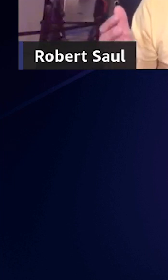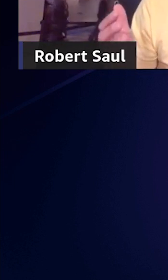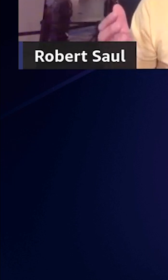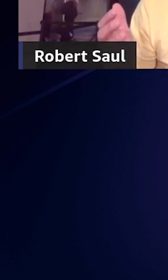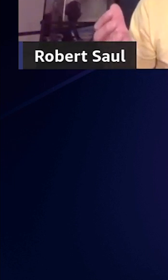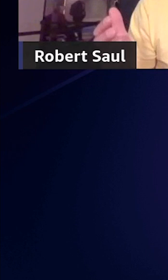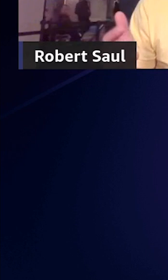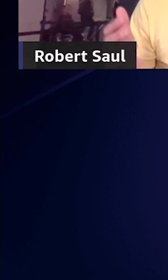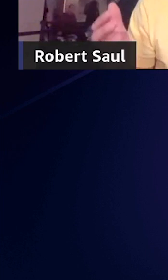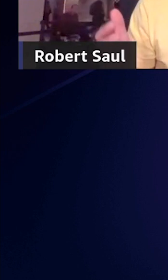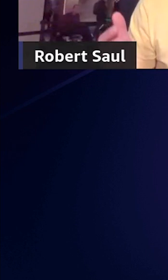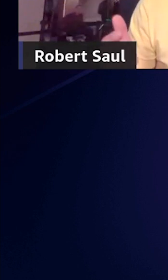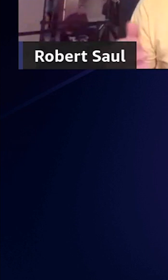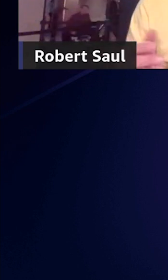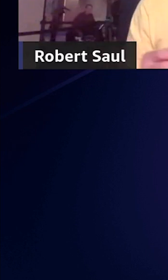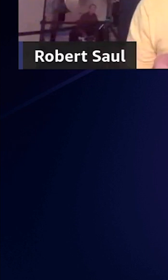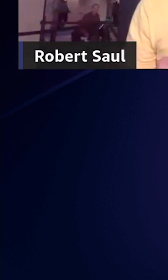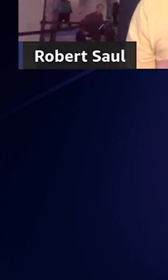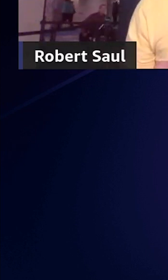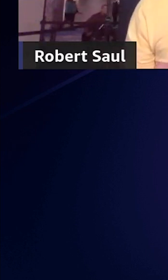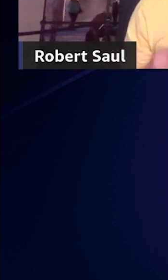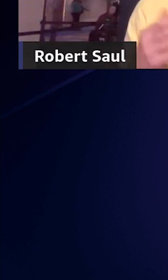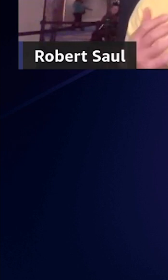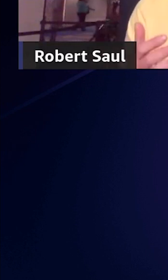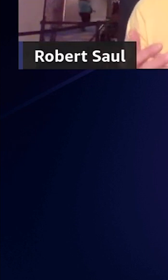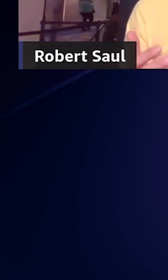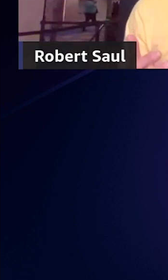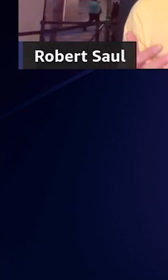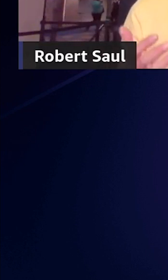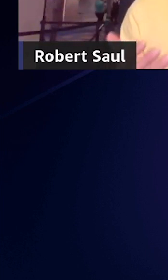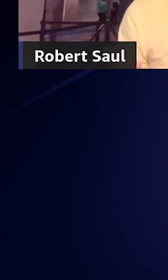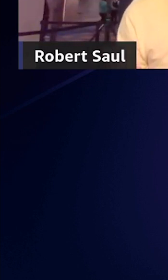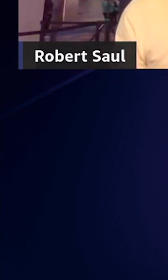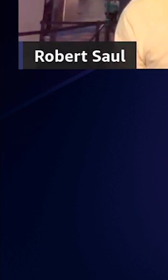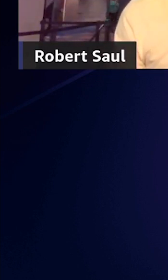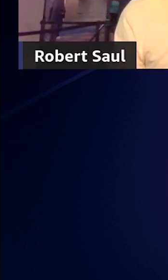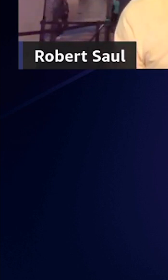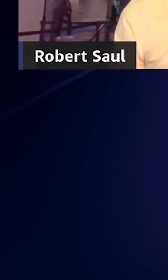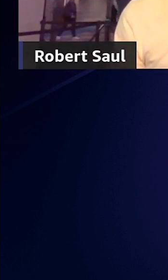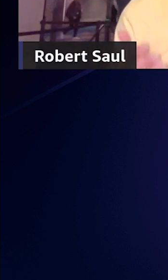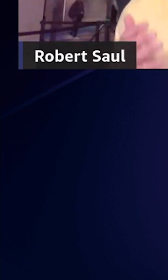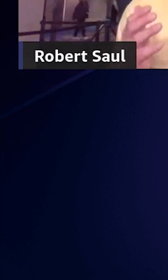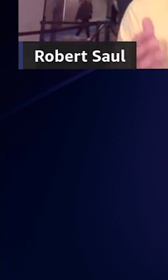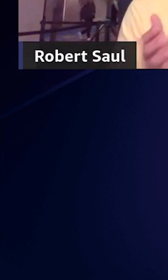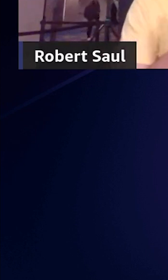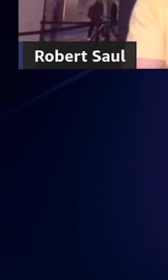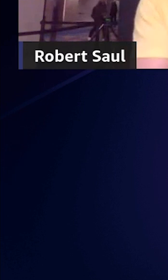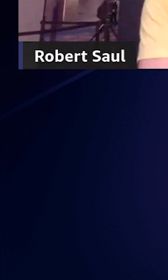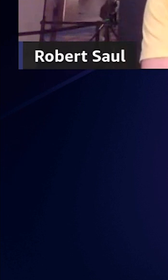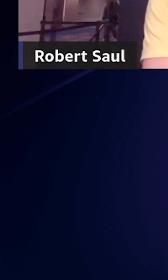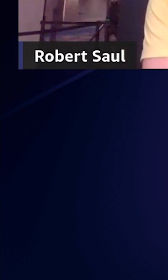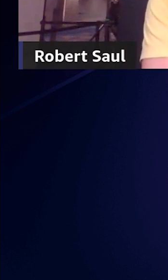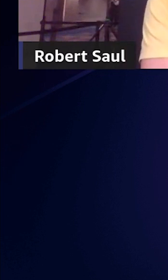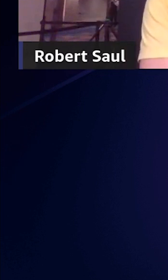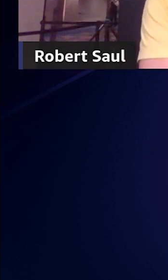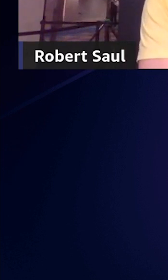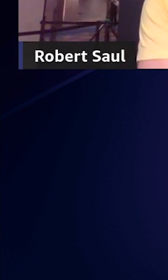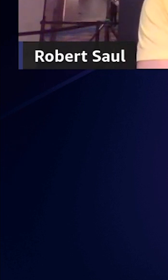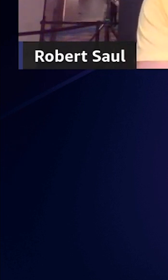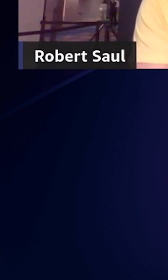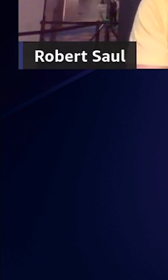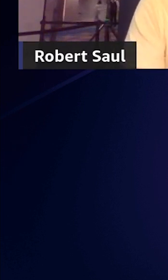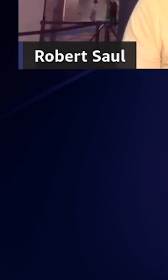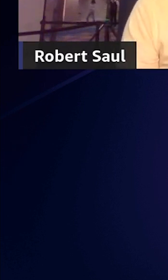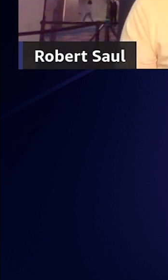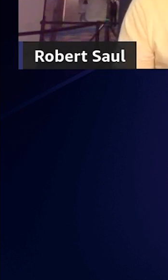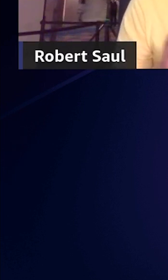owners should know, configuring services to operate securely is on their side of the